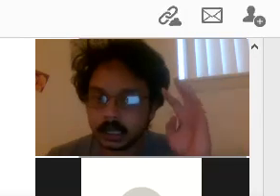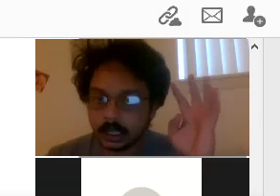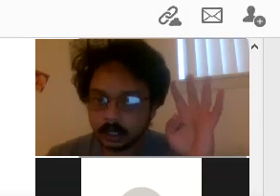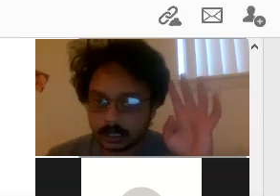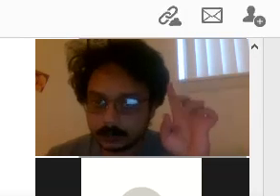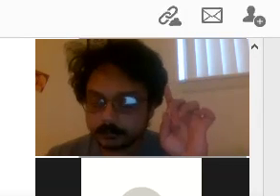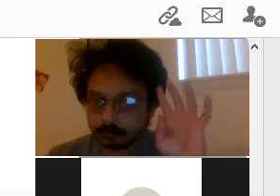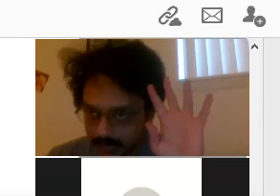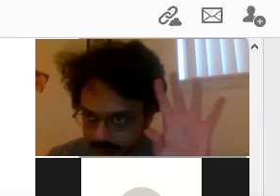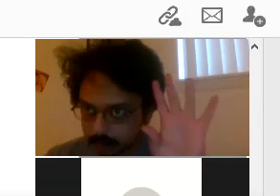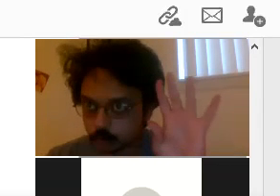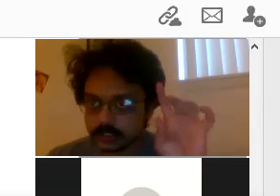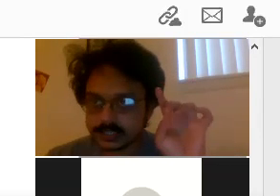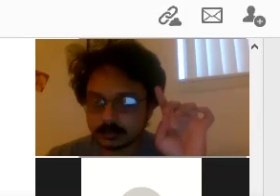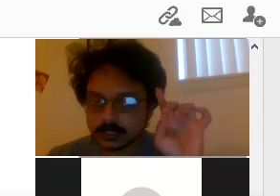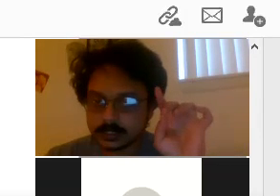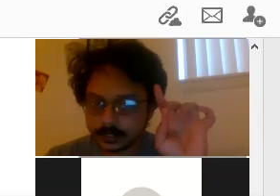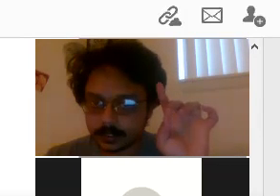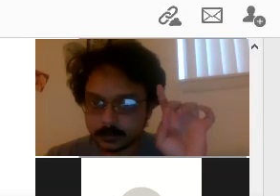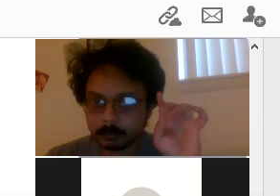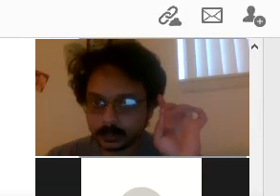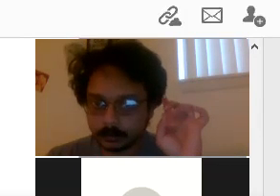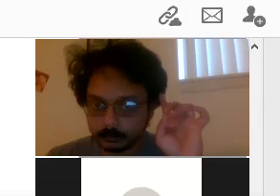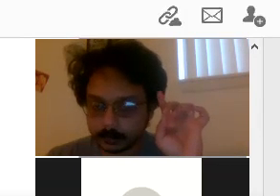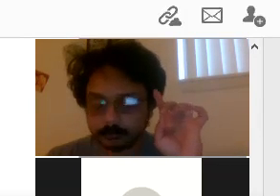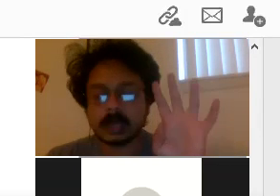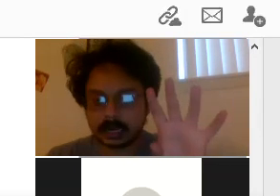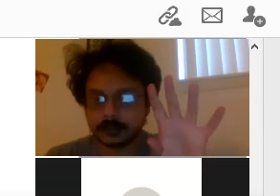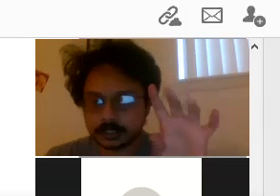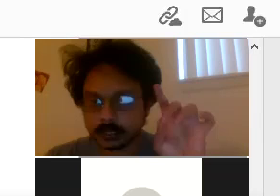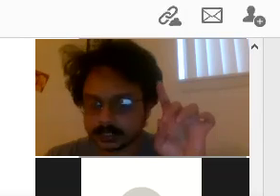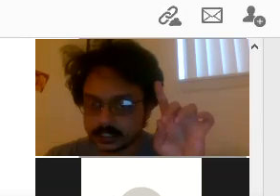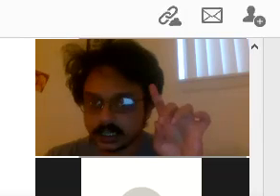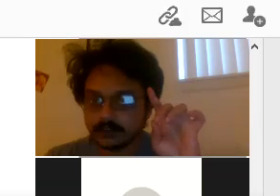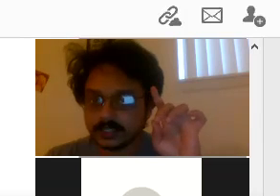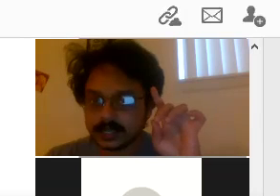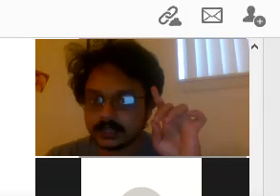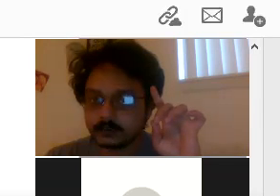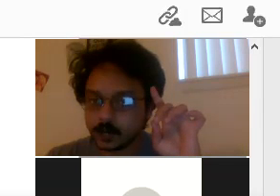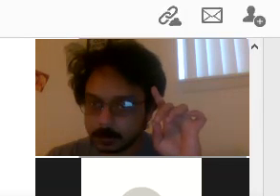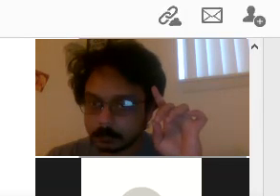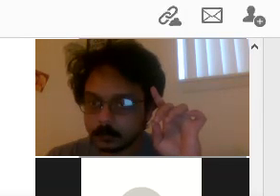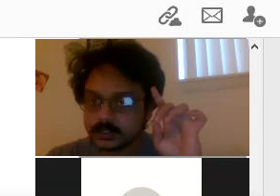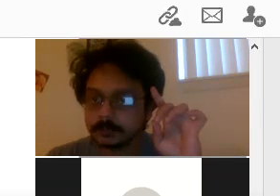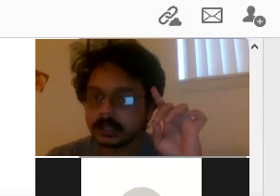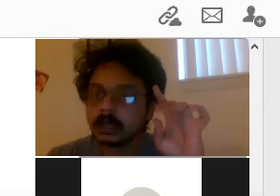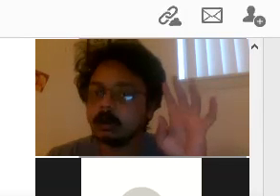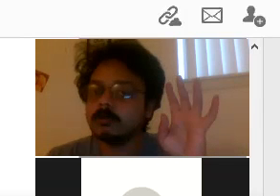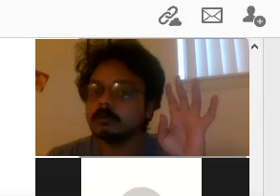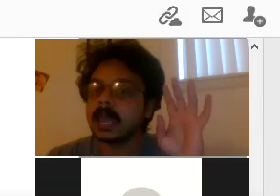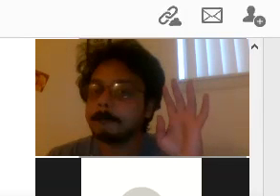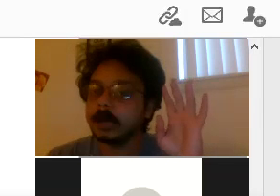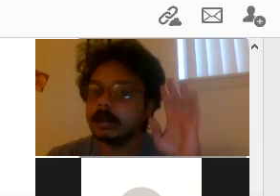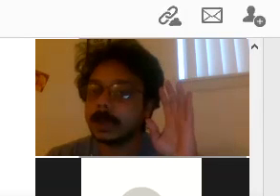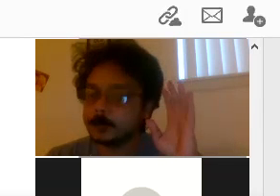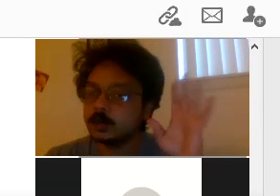assumptions. I'll come to these assumptions later, but after this, but essentially we are saying that for upper bounds,